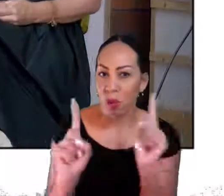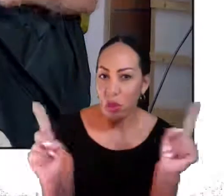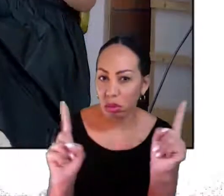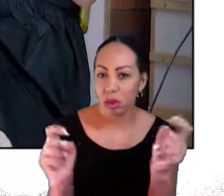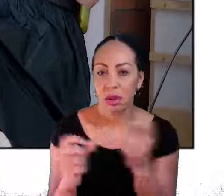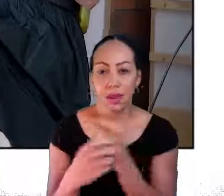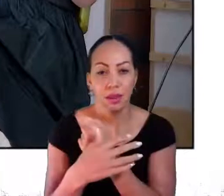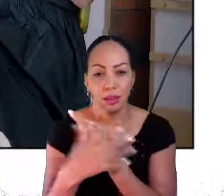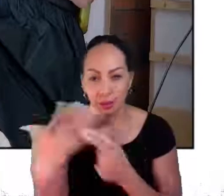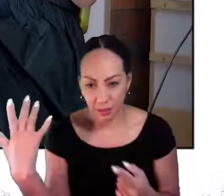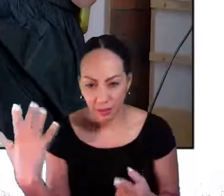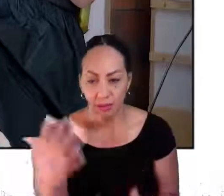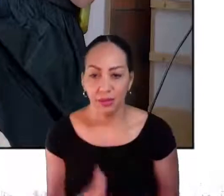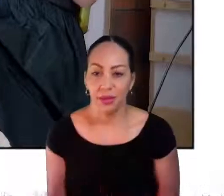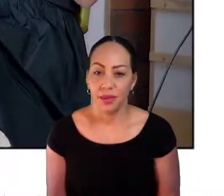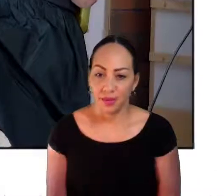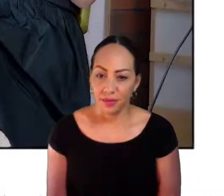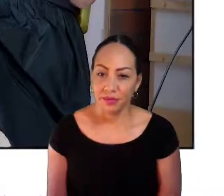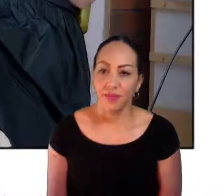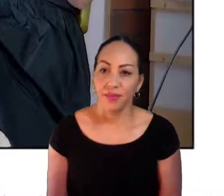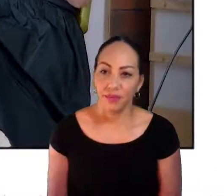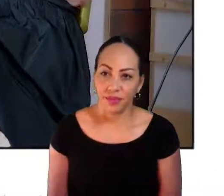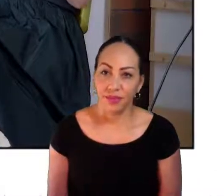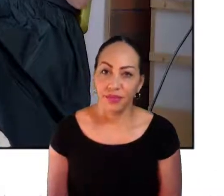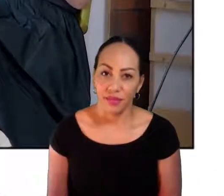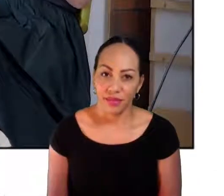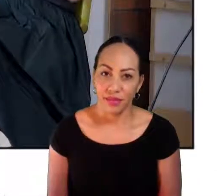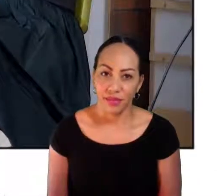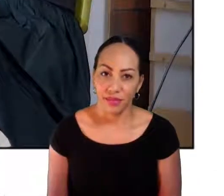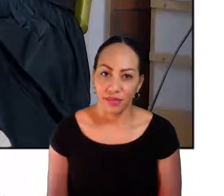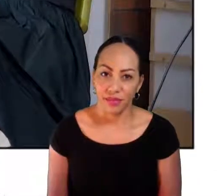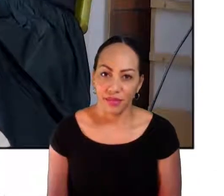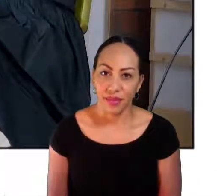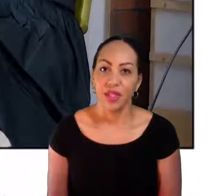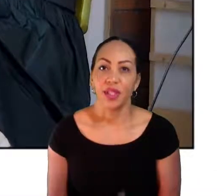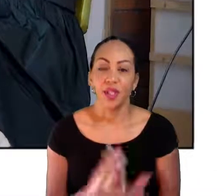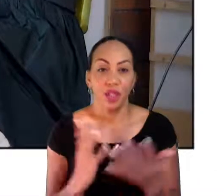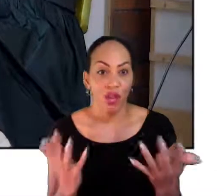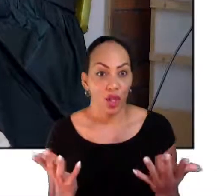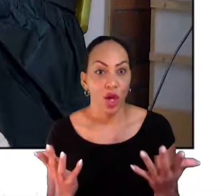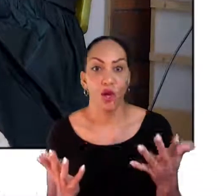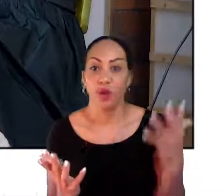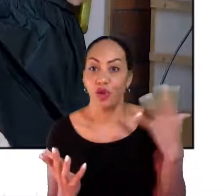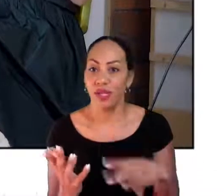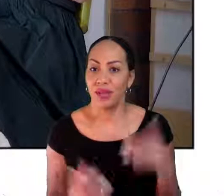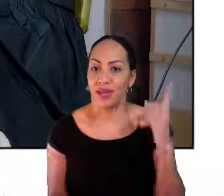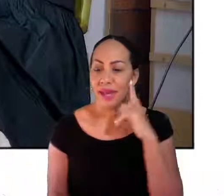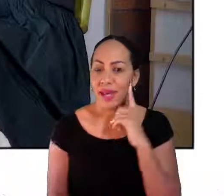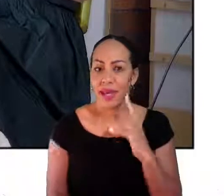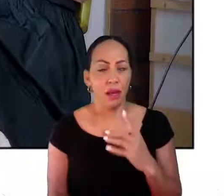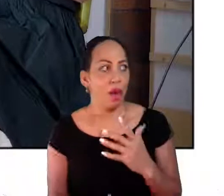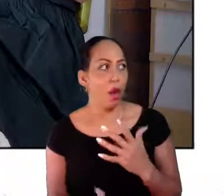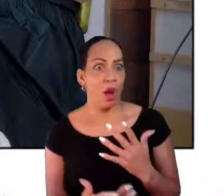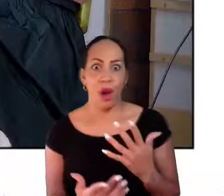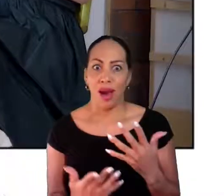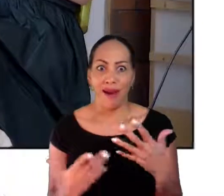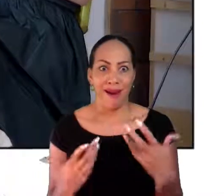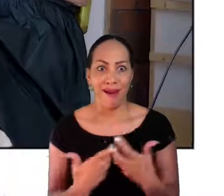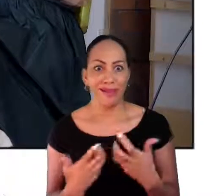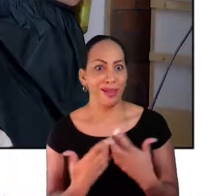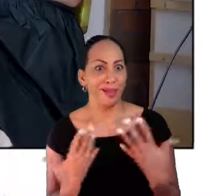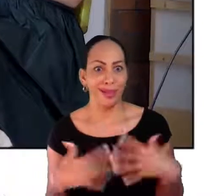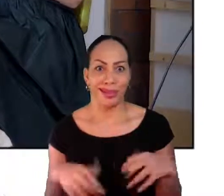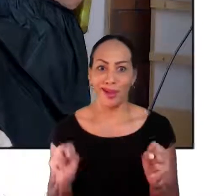point about where do you start, what's the starting point for anybody when this stuff can explode into lots